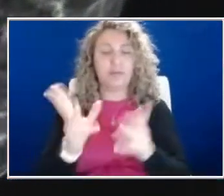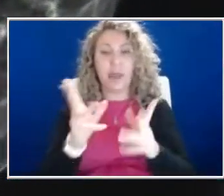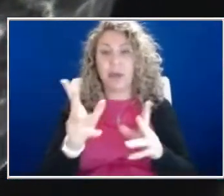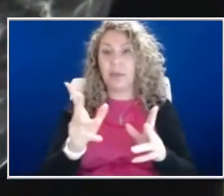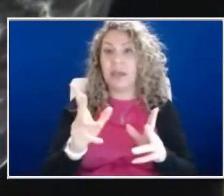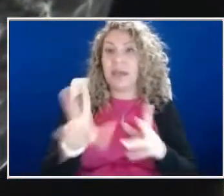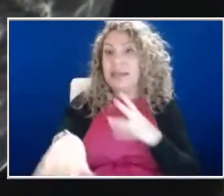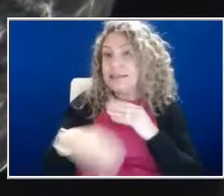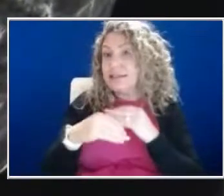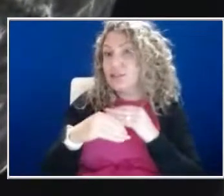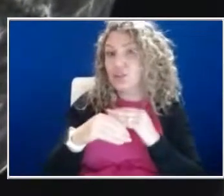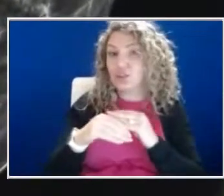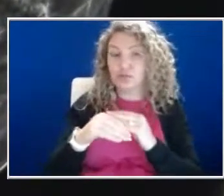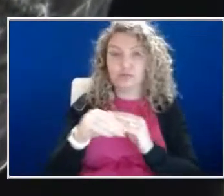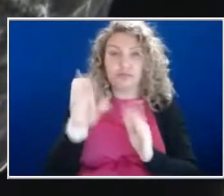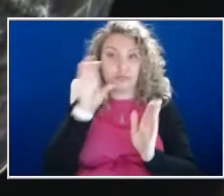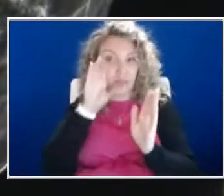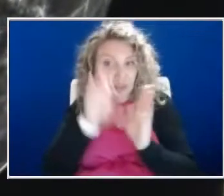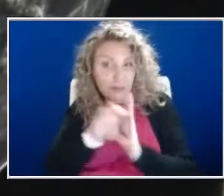have seen that.